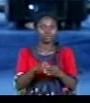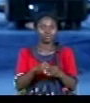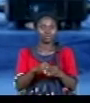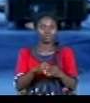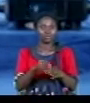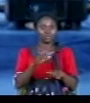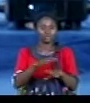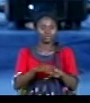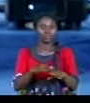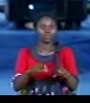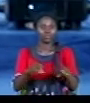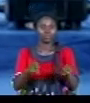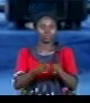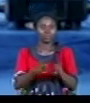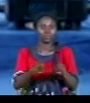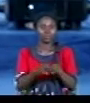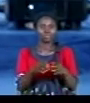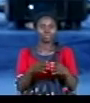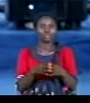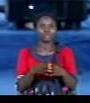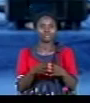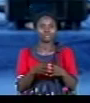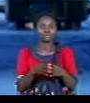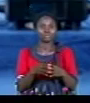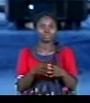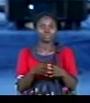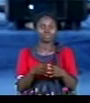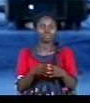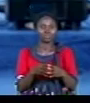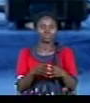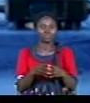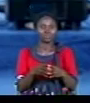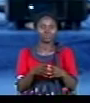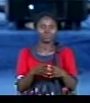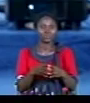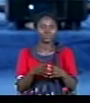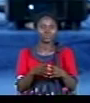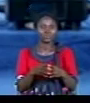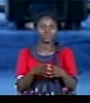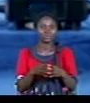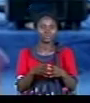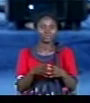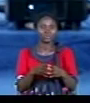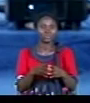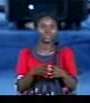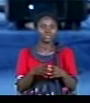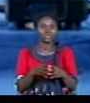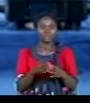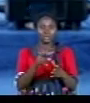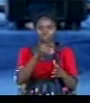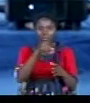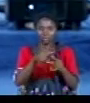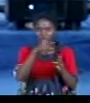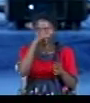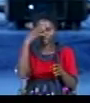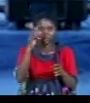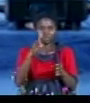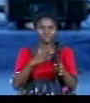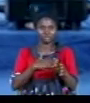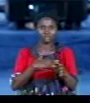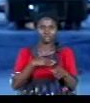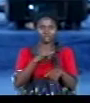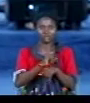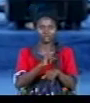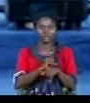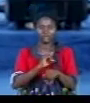to the atmosphere, to air, it will die off. But by virtue of my work, I'll have to put on shoe for almost all through the